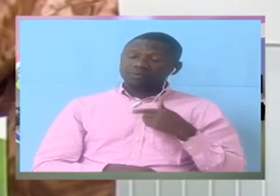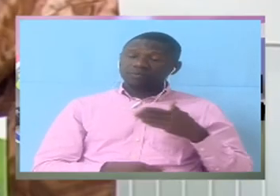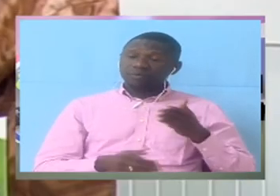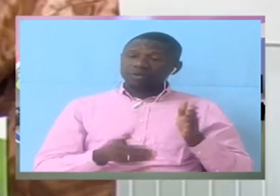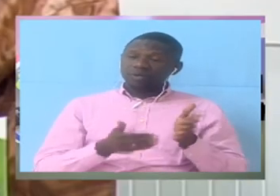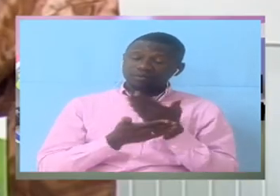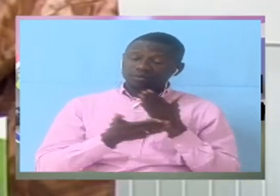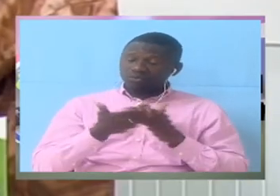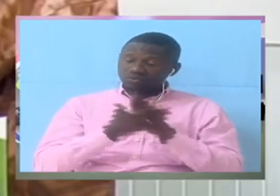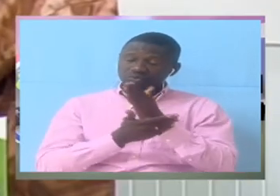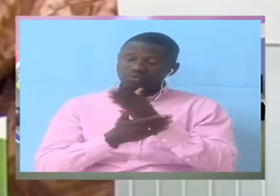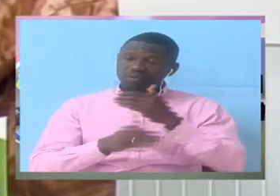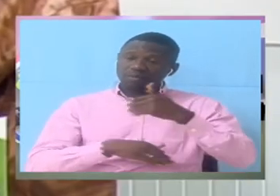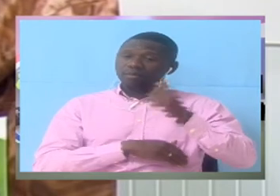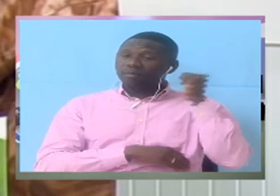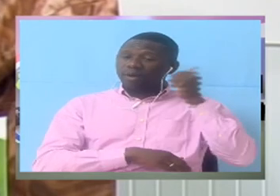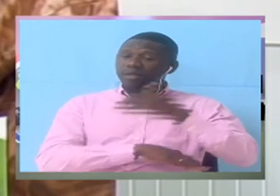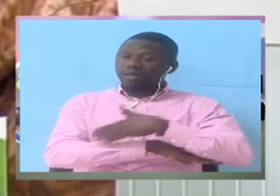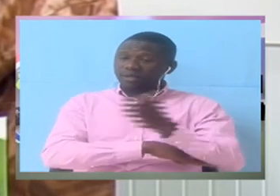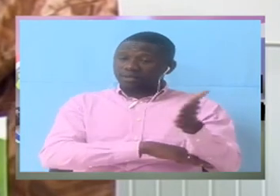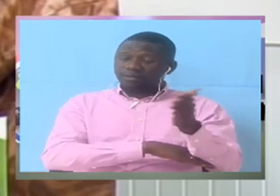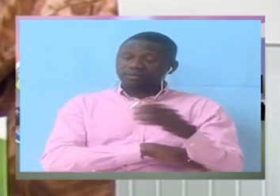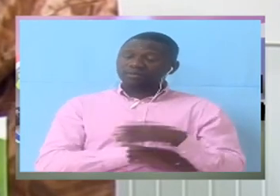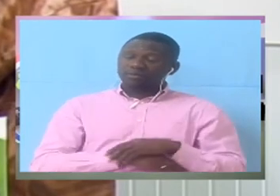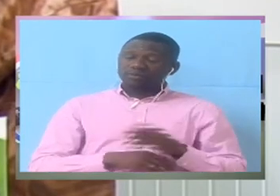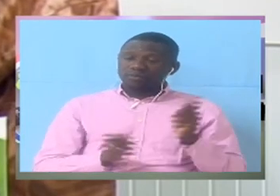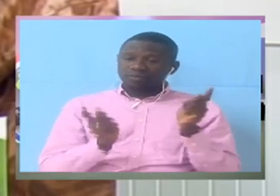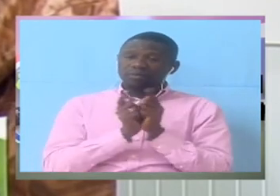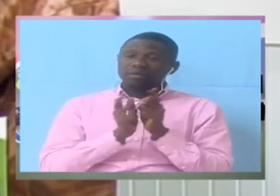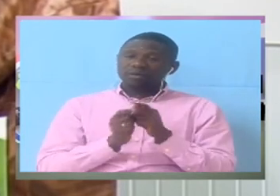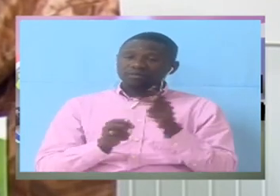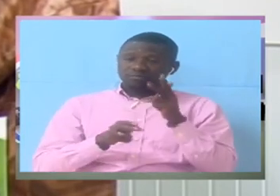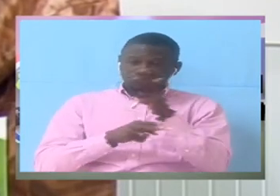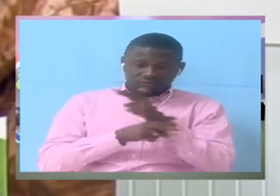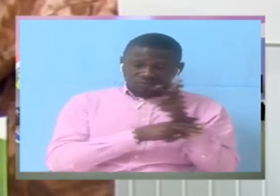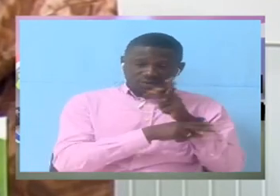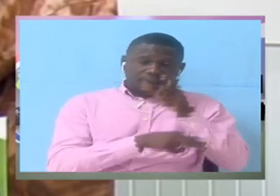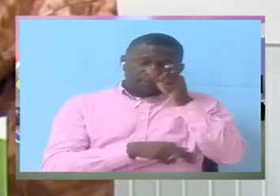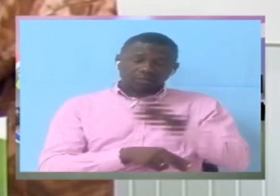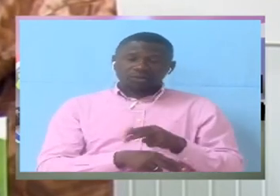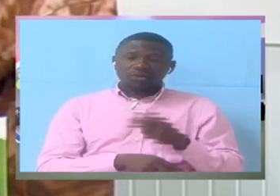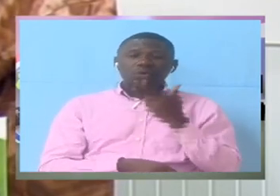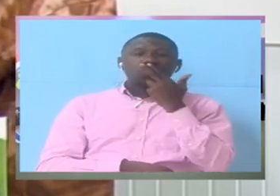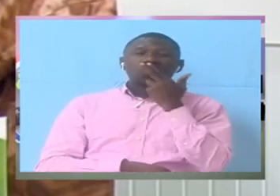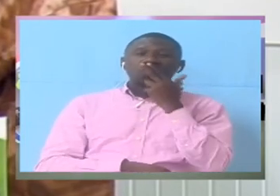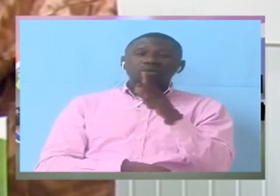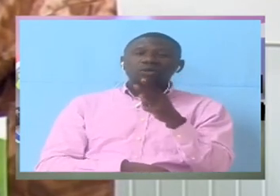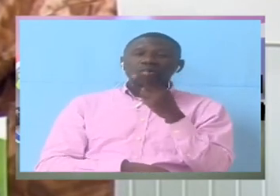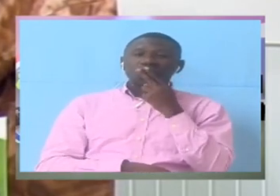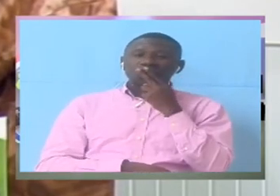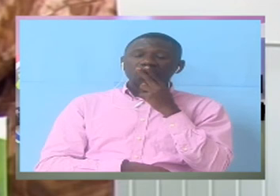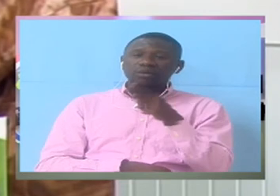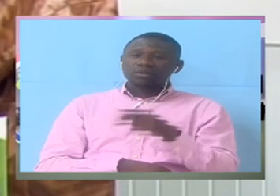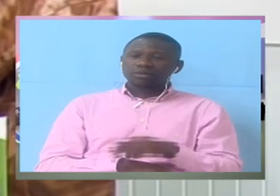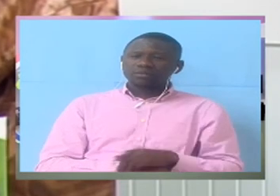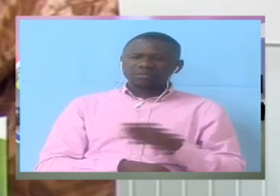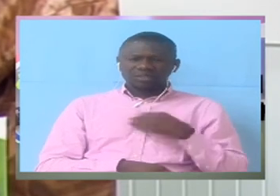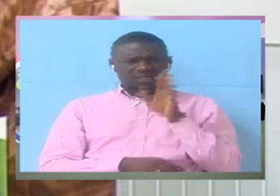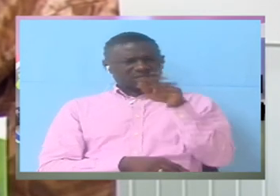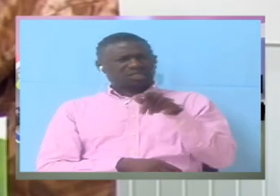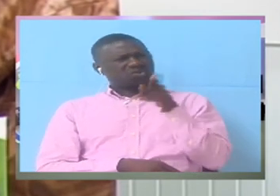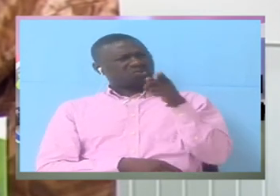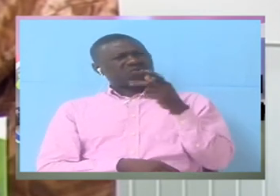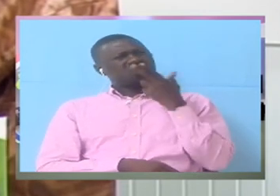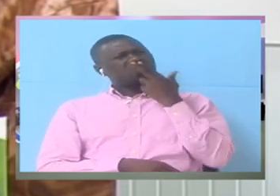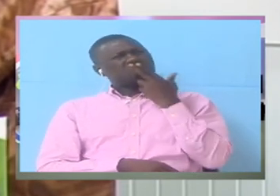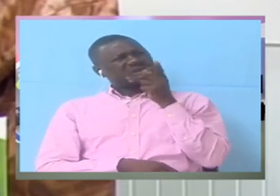through the back gate, we found the sentry man smoking cigarette. You sentry man, you are smoking. I said to him, sentry man,